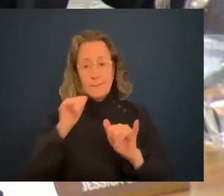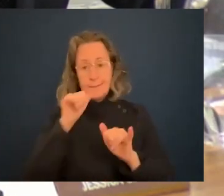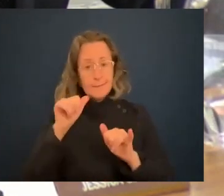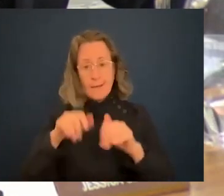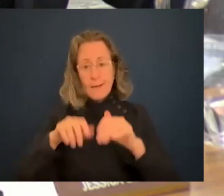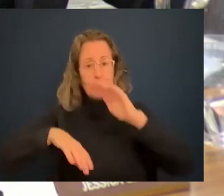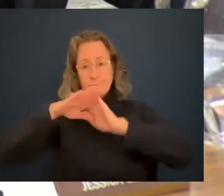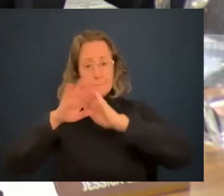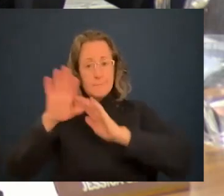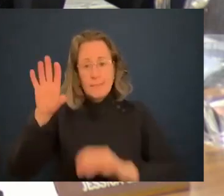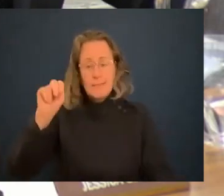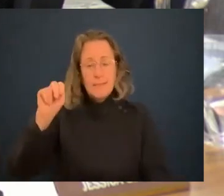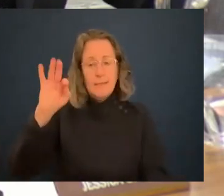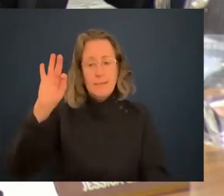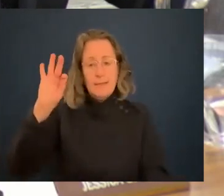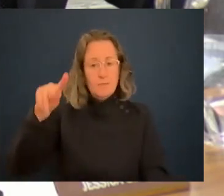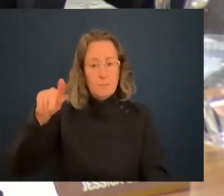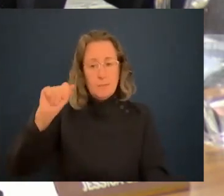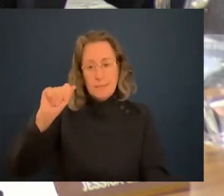standard